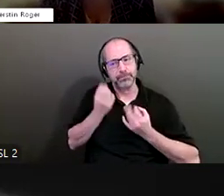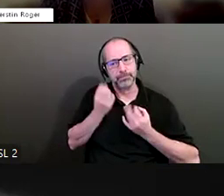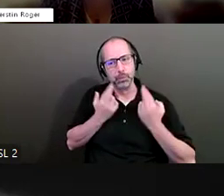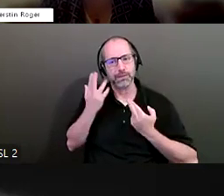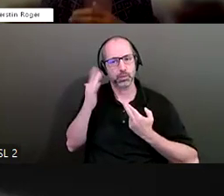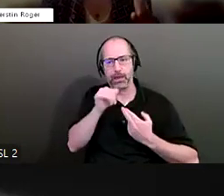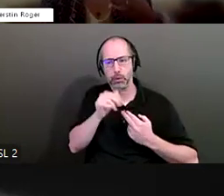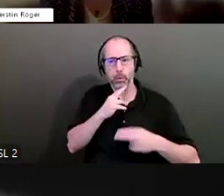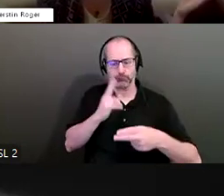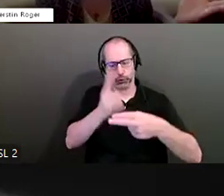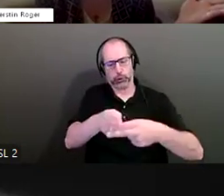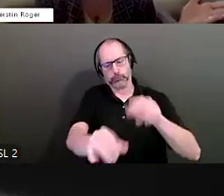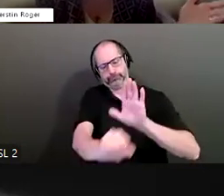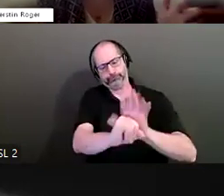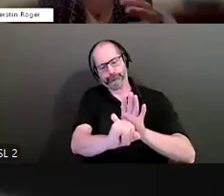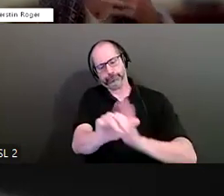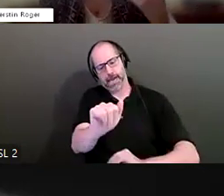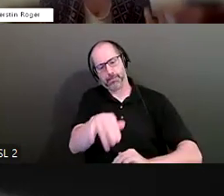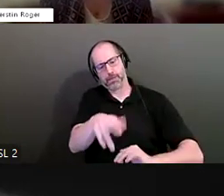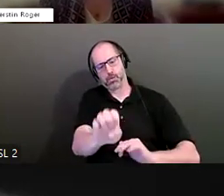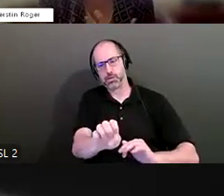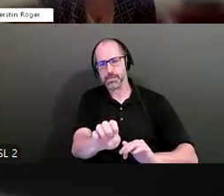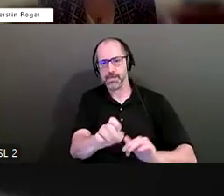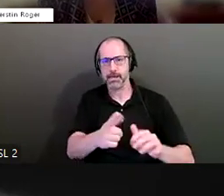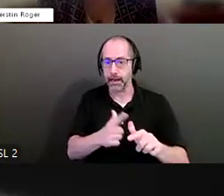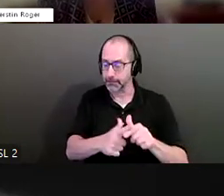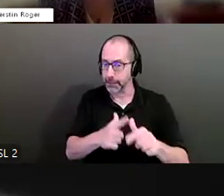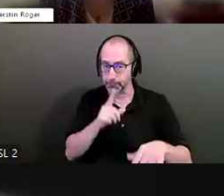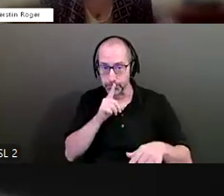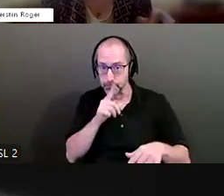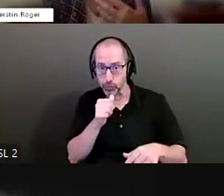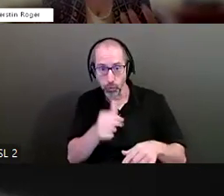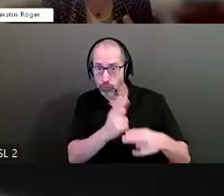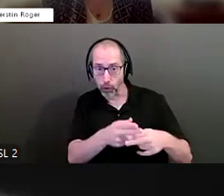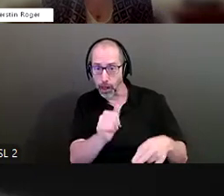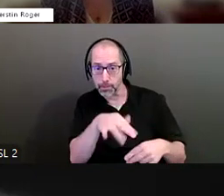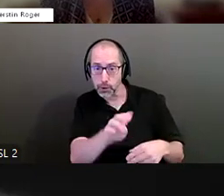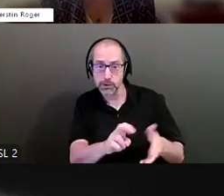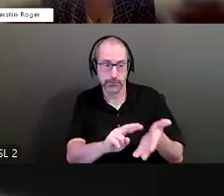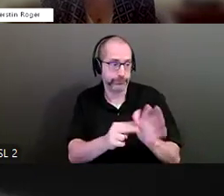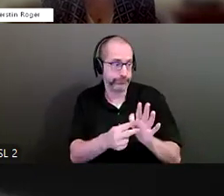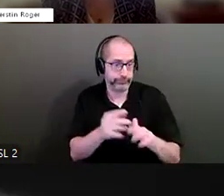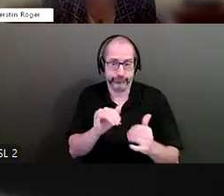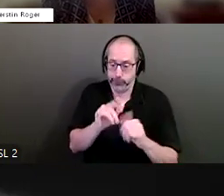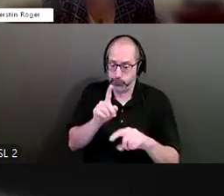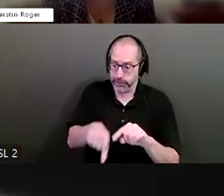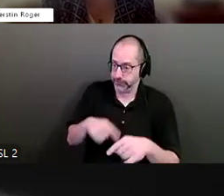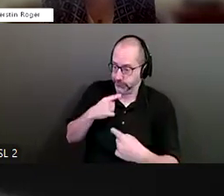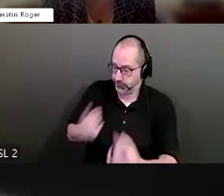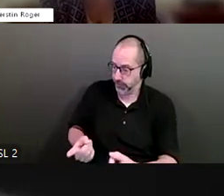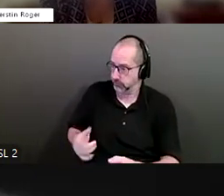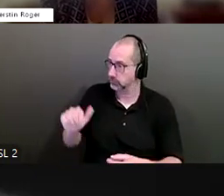abuse means that it doesn't get called abuse. And so then how do you disclose that? So we heard that from quite a few people,